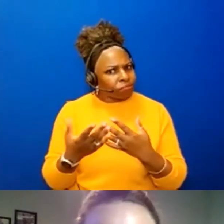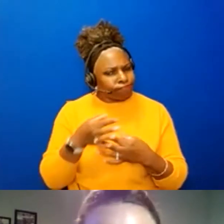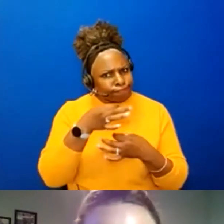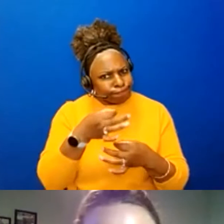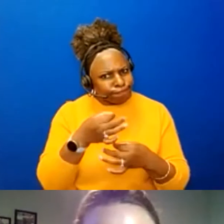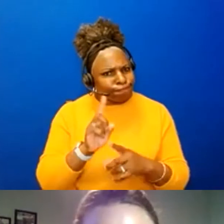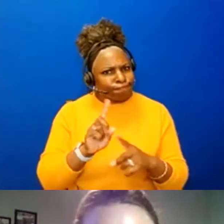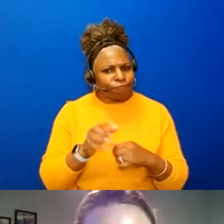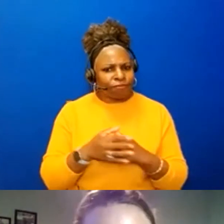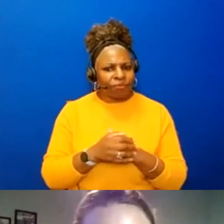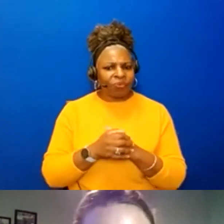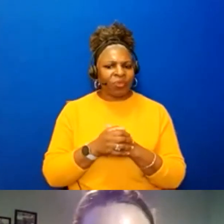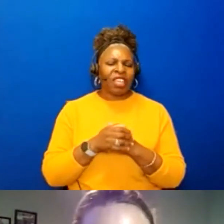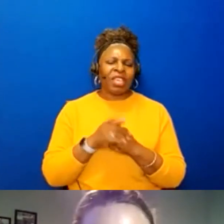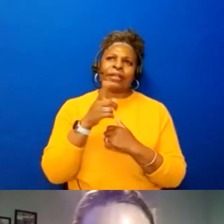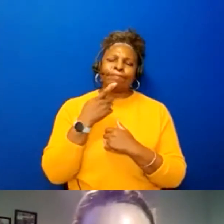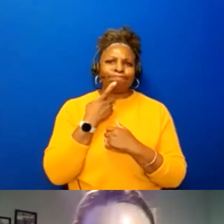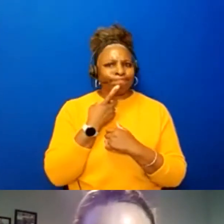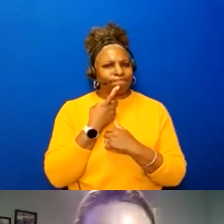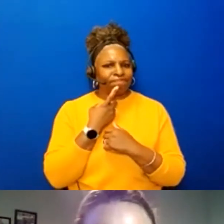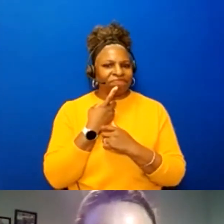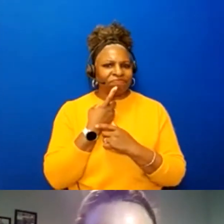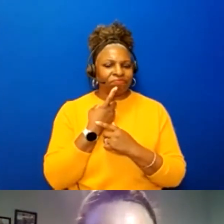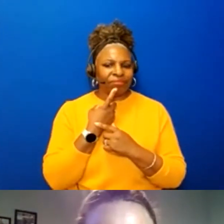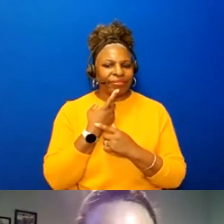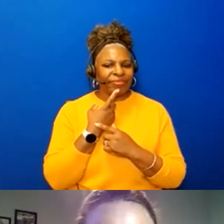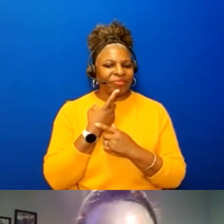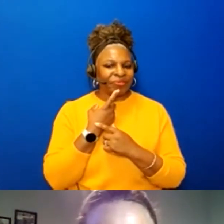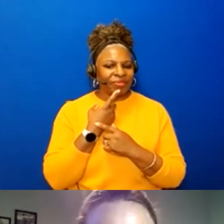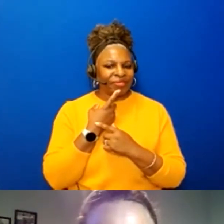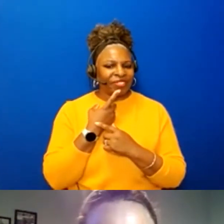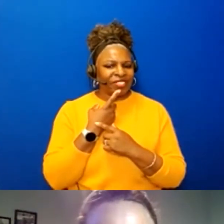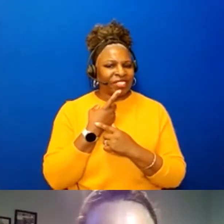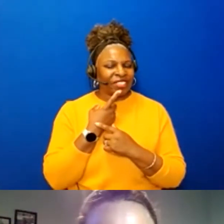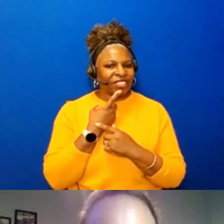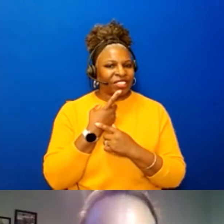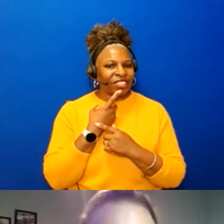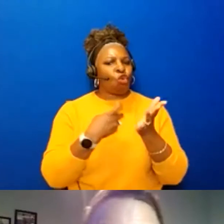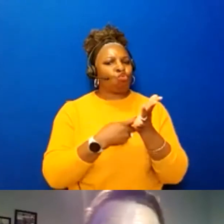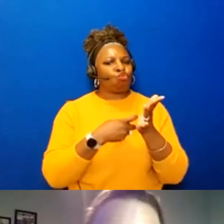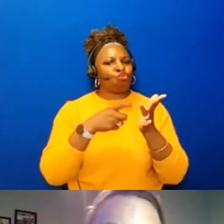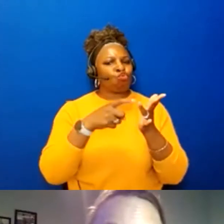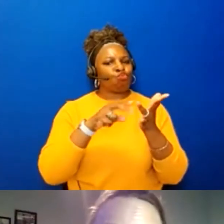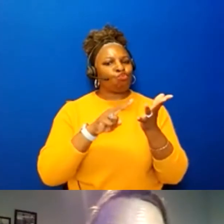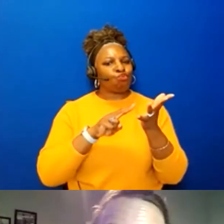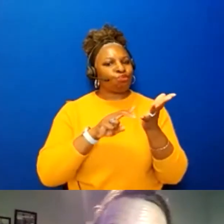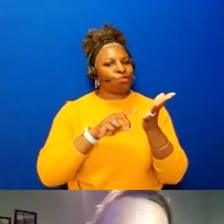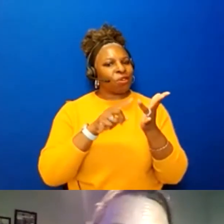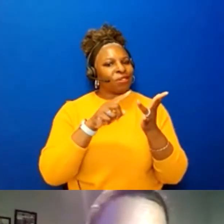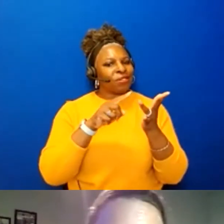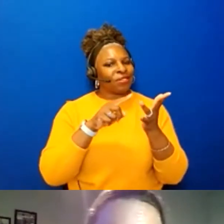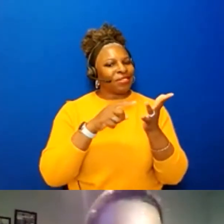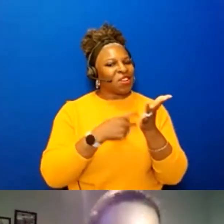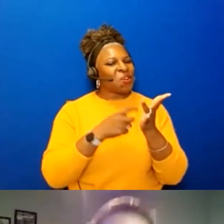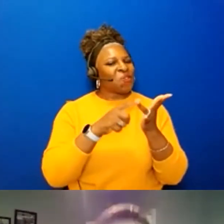Well, I would say I love a good game of rounders. Never gets old. Who doesn't, Carl? Who